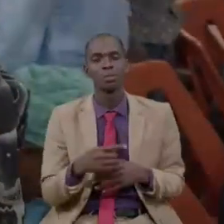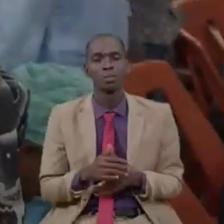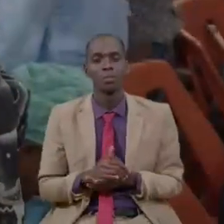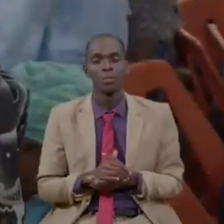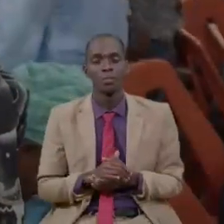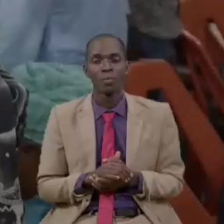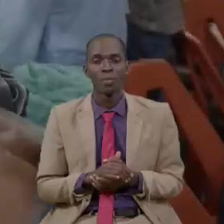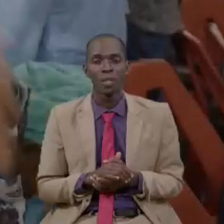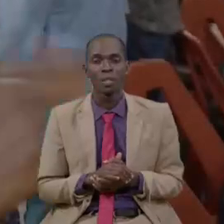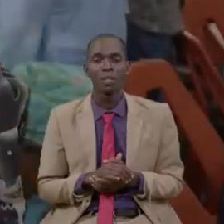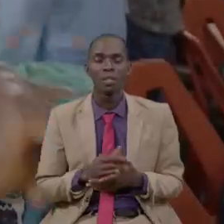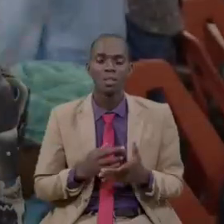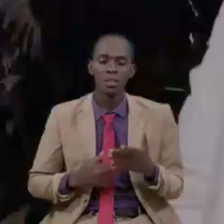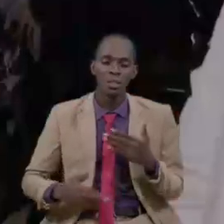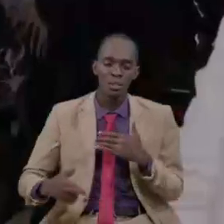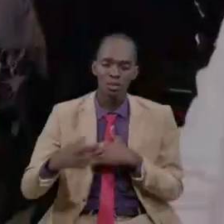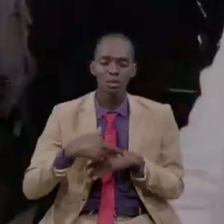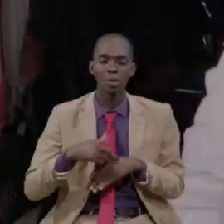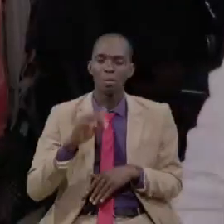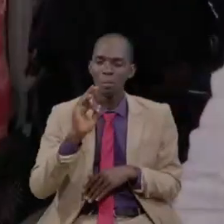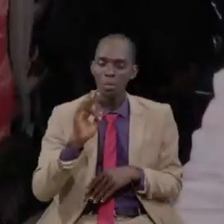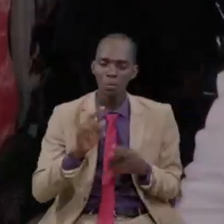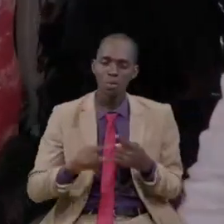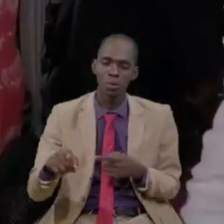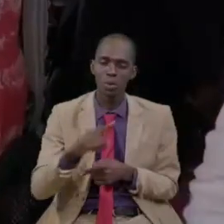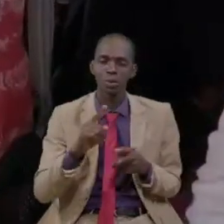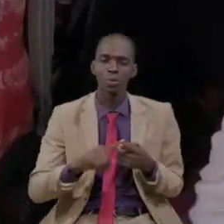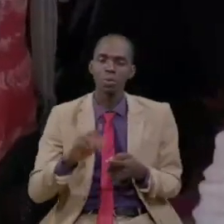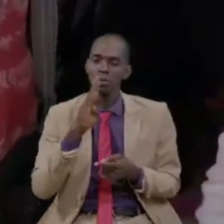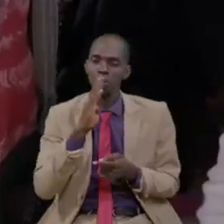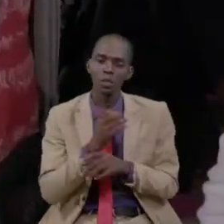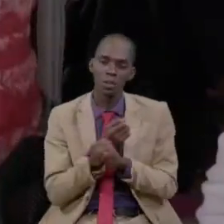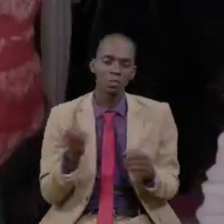Restore them. That's what the anointing does.